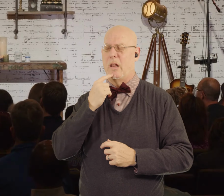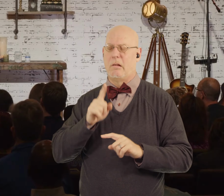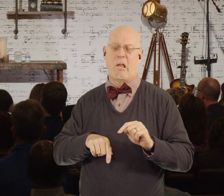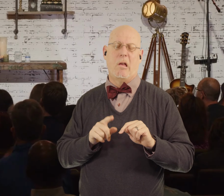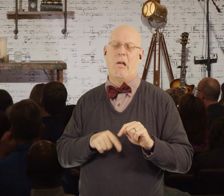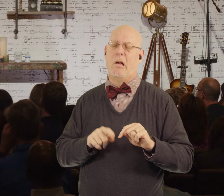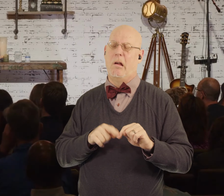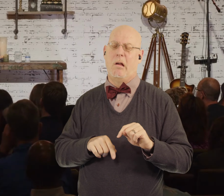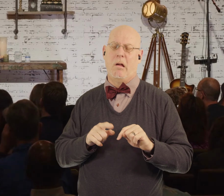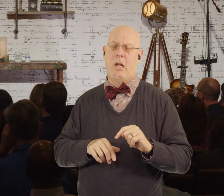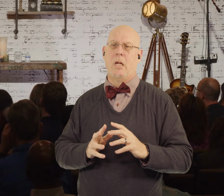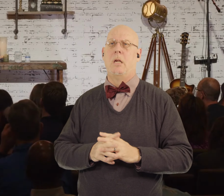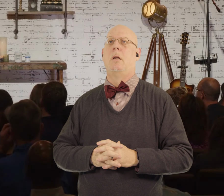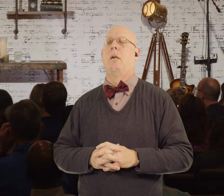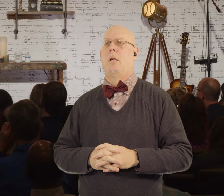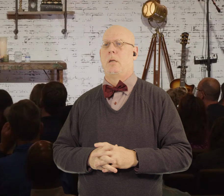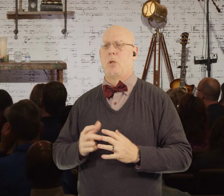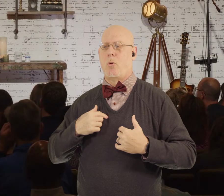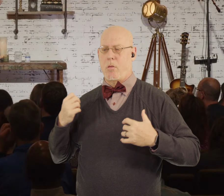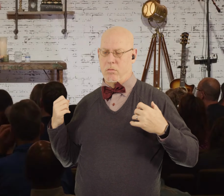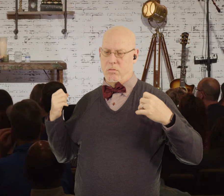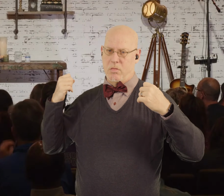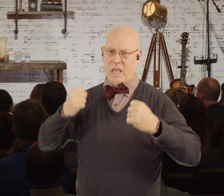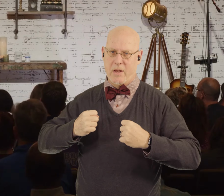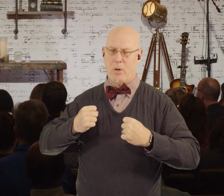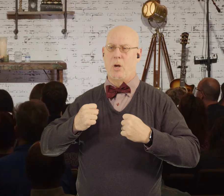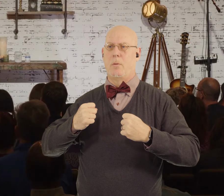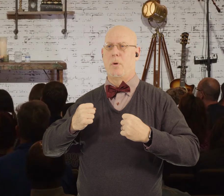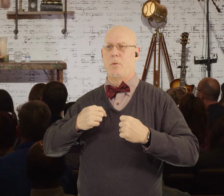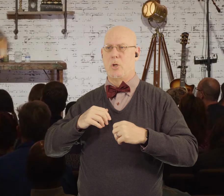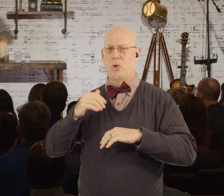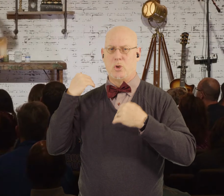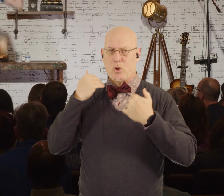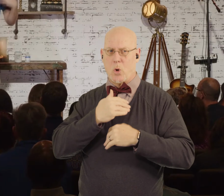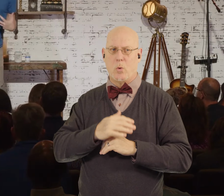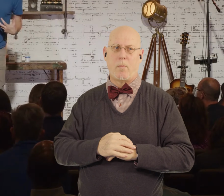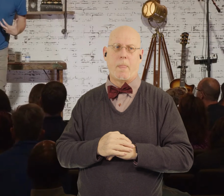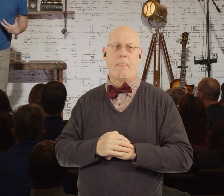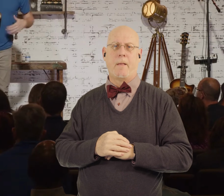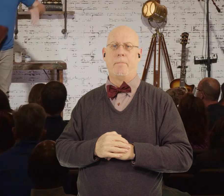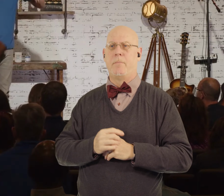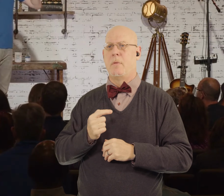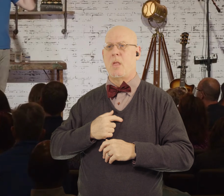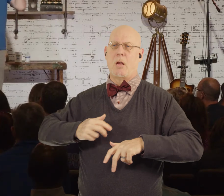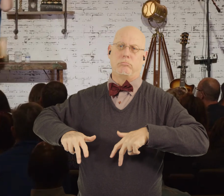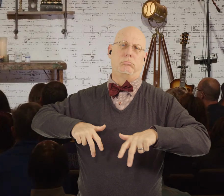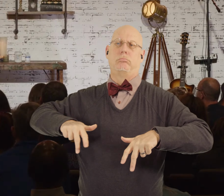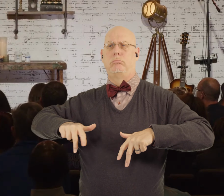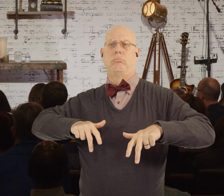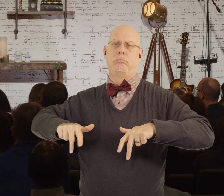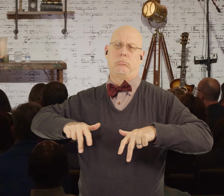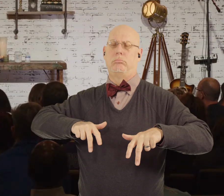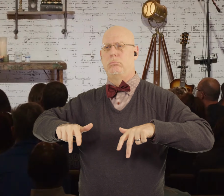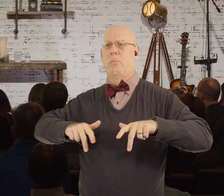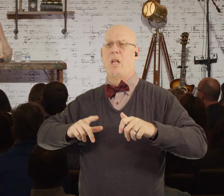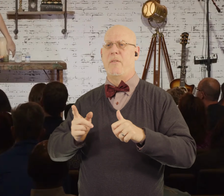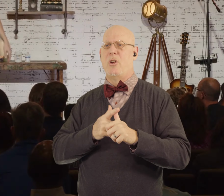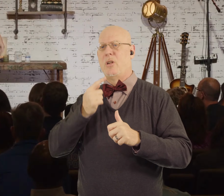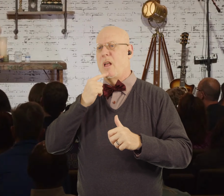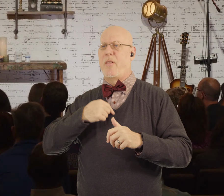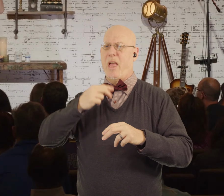she made like 100 yards, and she's like, I can't do it. I can't. And so I lift her up, and I put her on my shoulders, and I am blazing a